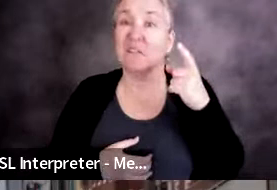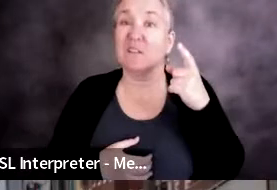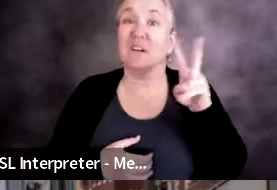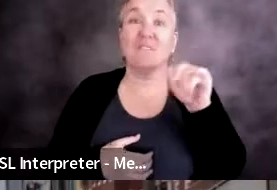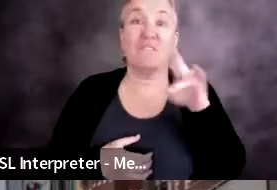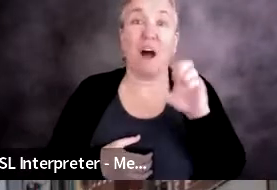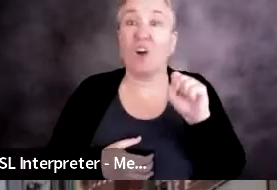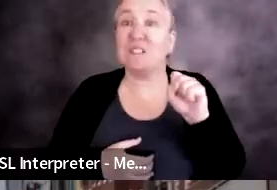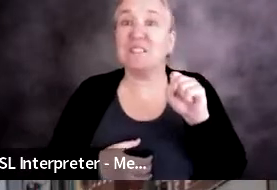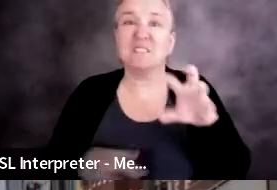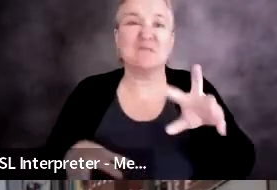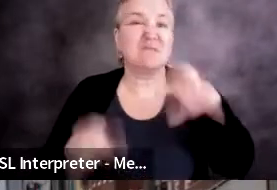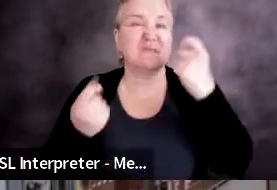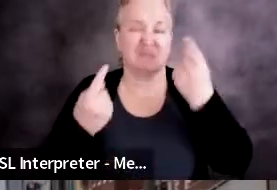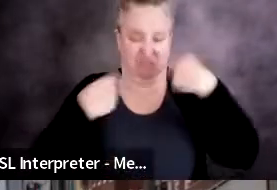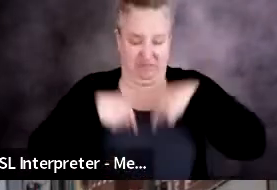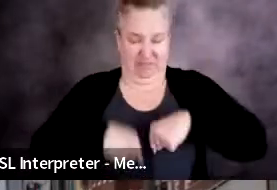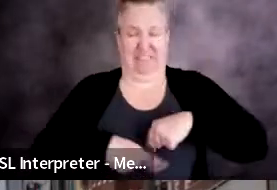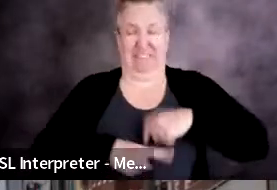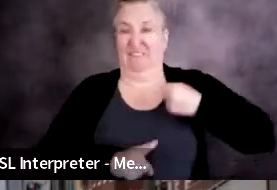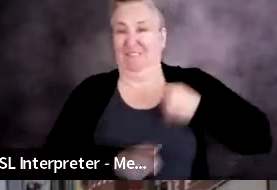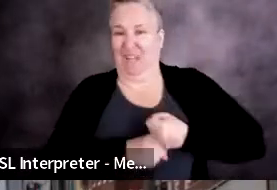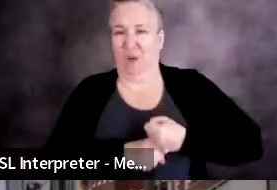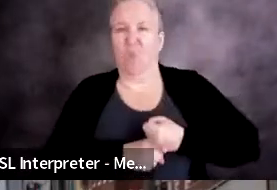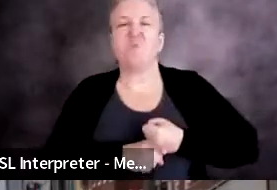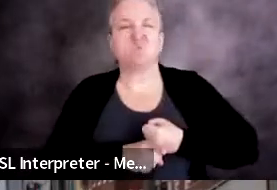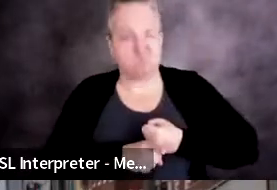that affects the respiratory system.